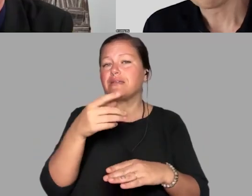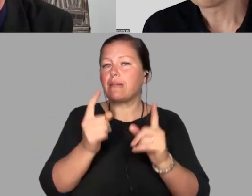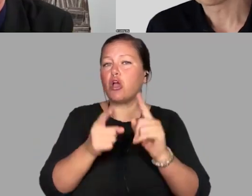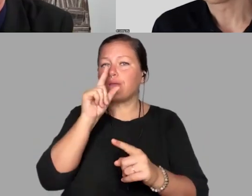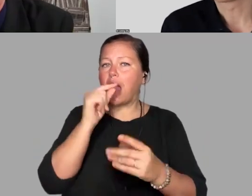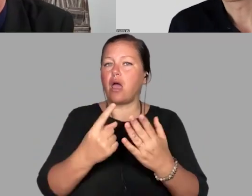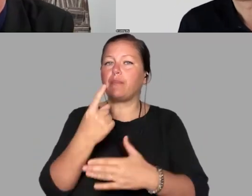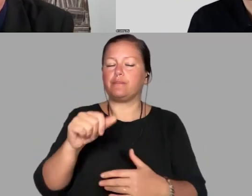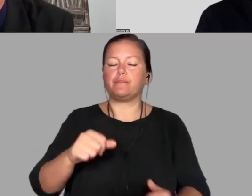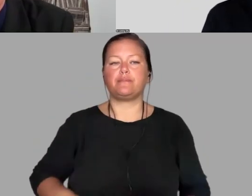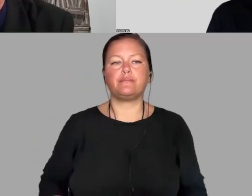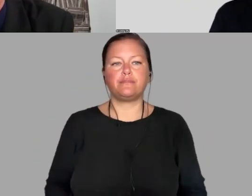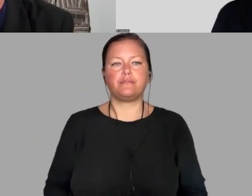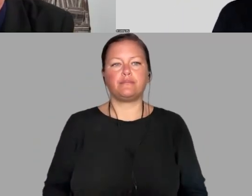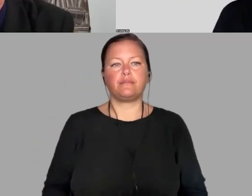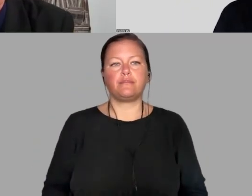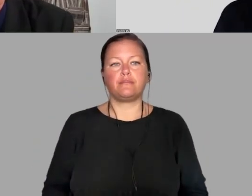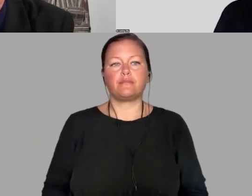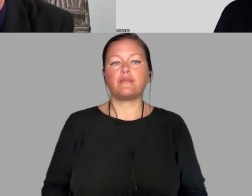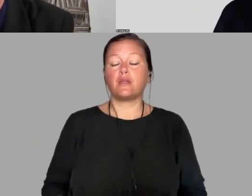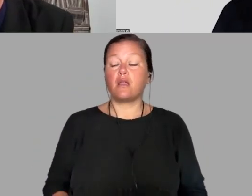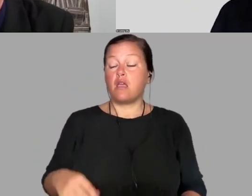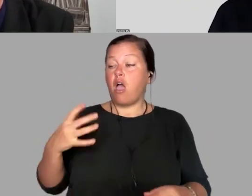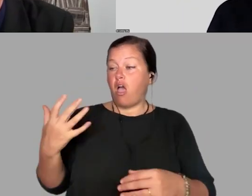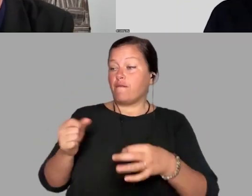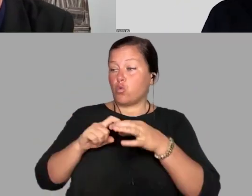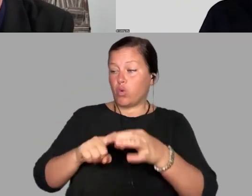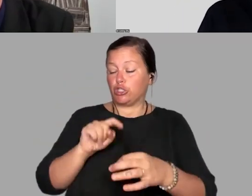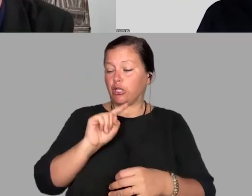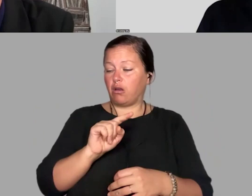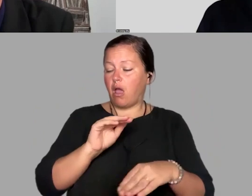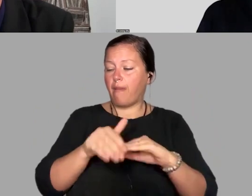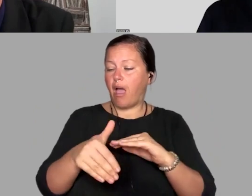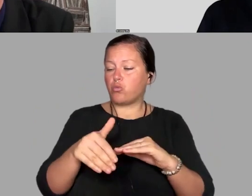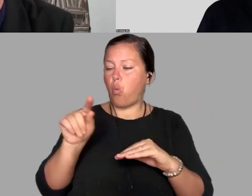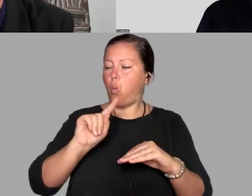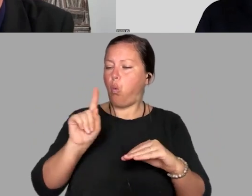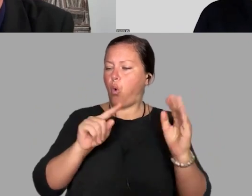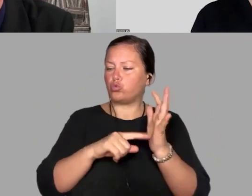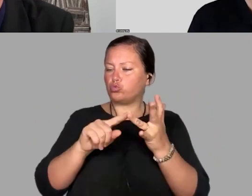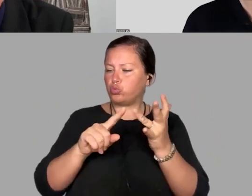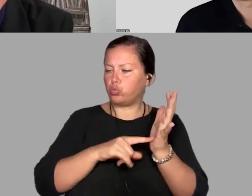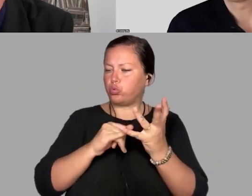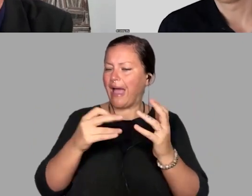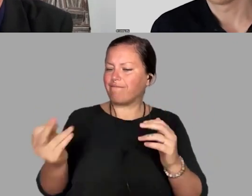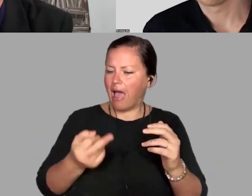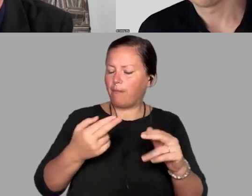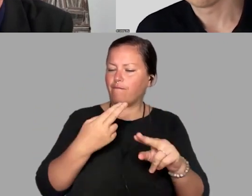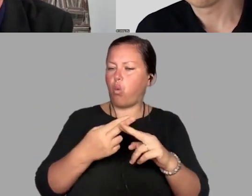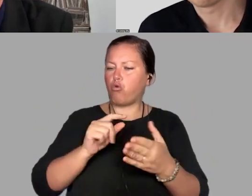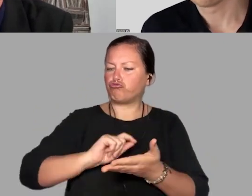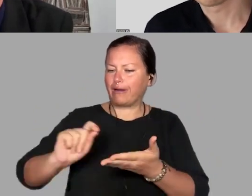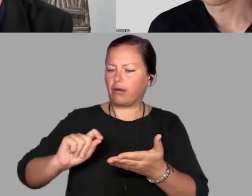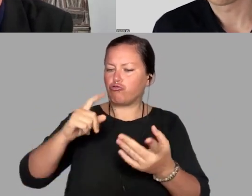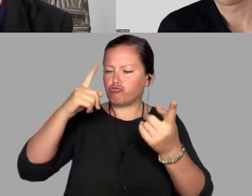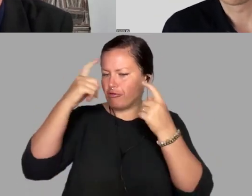Great, thank you. And we've got a question here about what tools are available for written creative